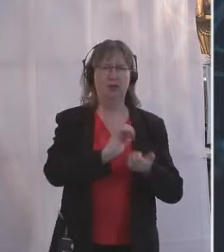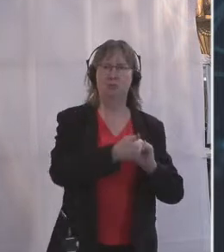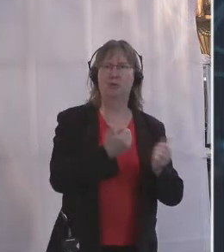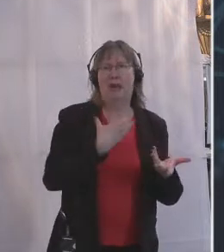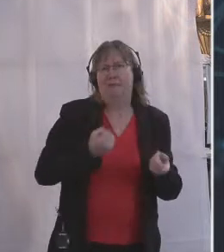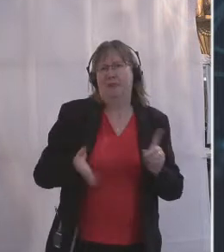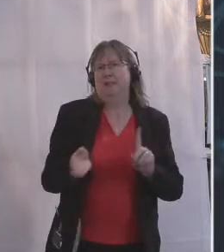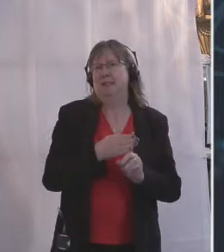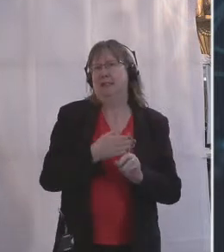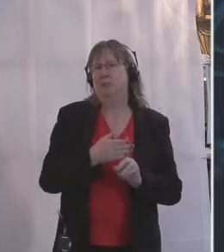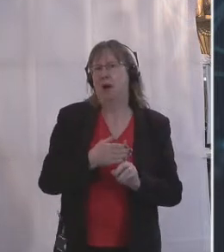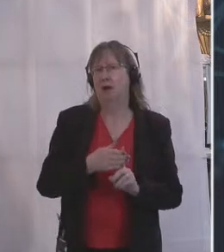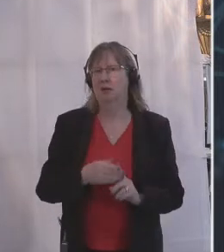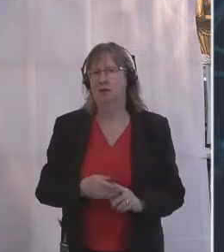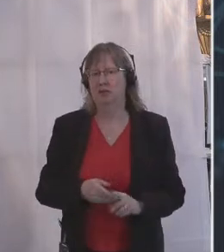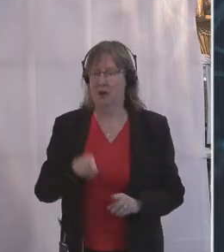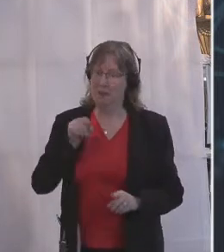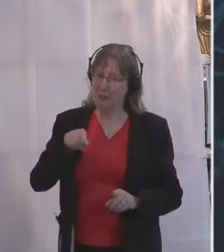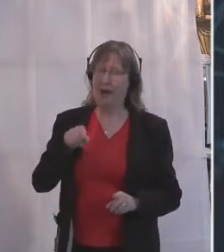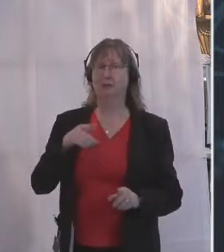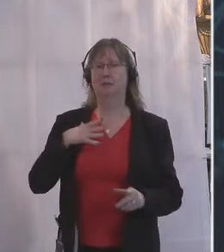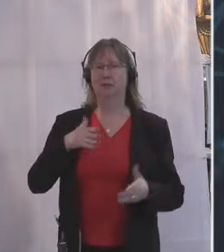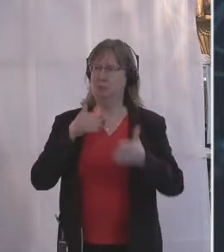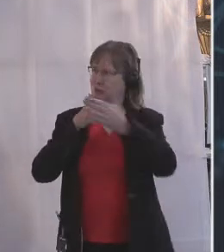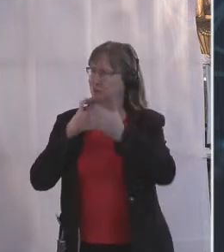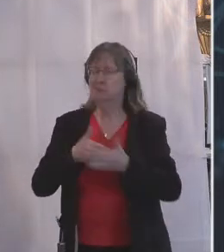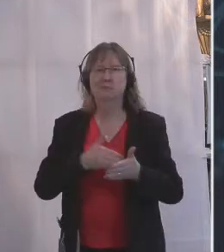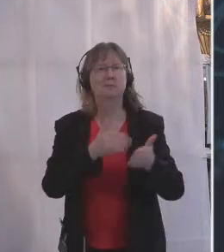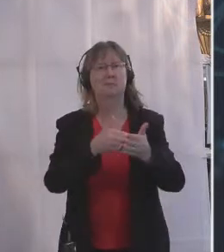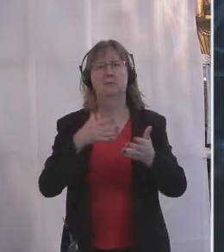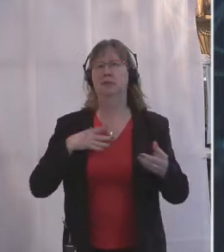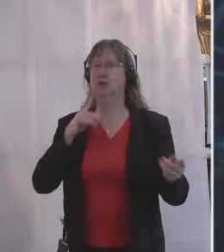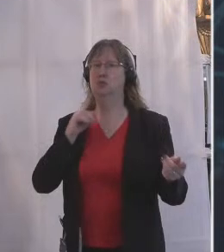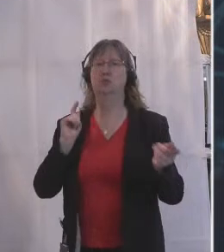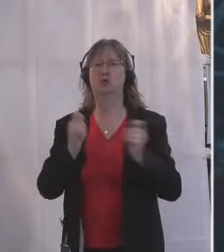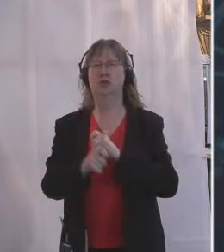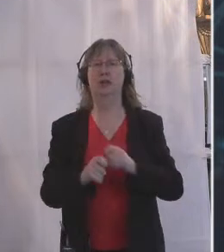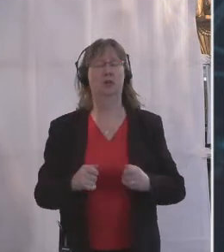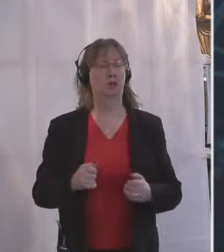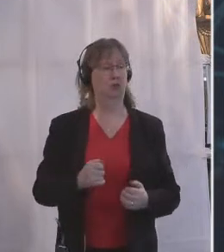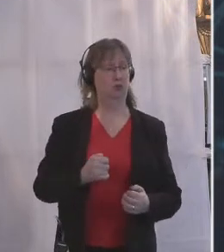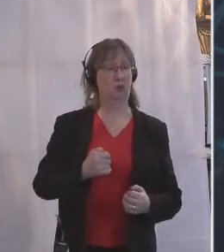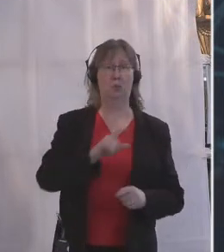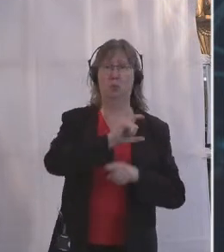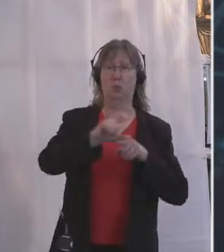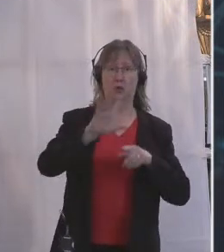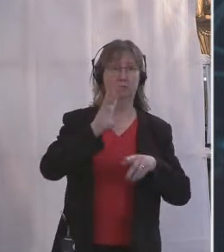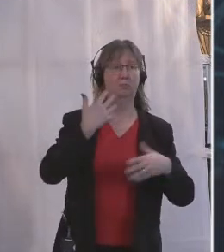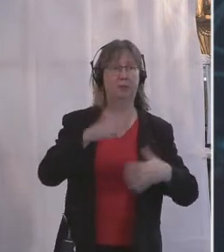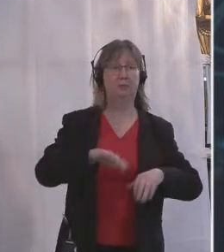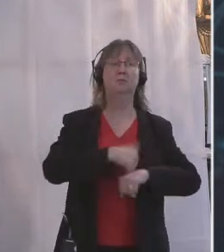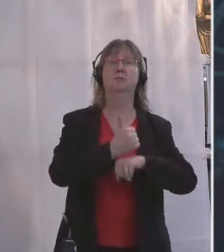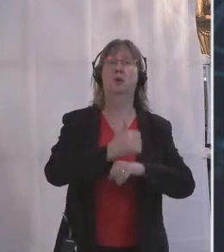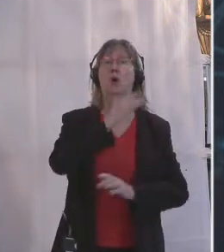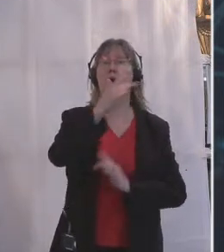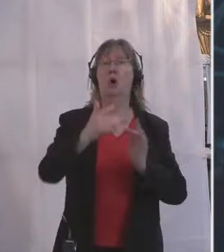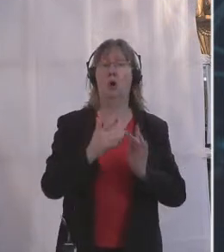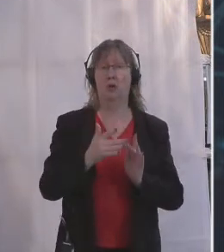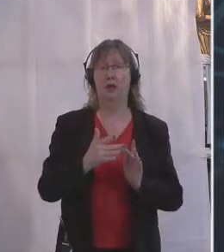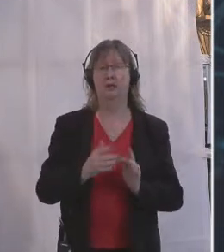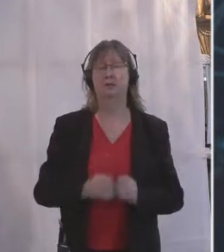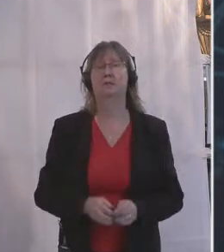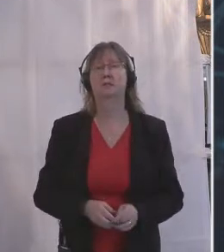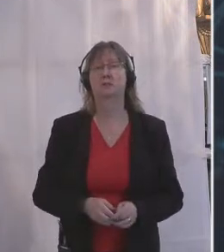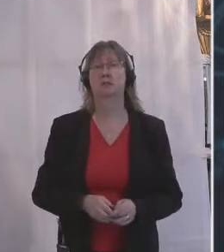all of our courses and online are delivered and actually written actually